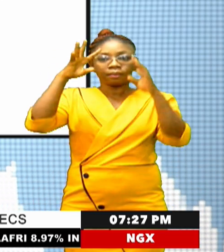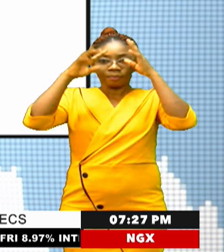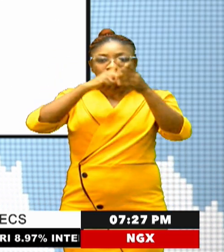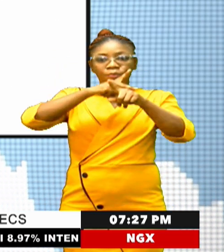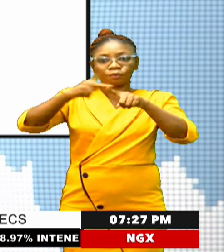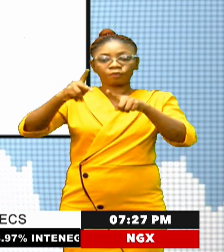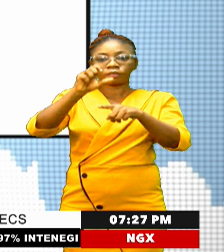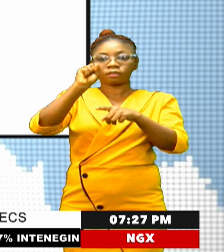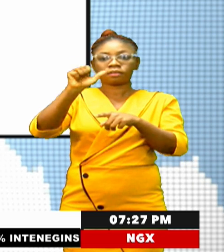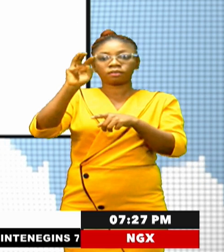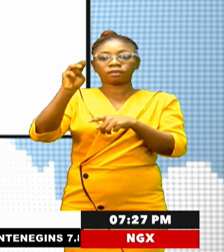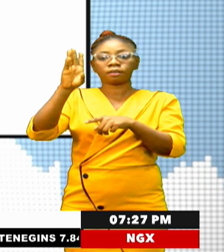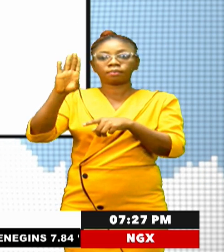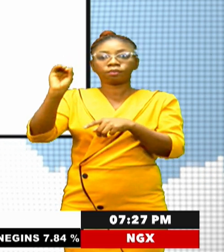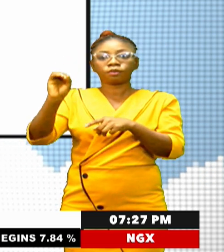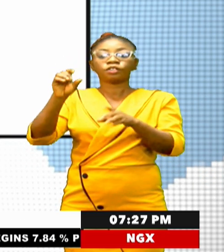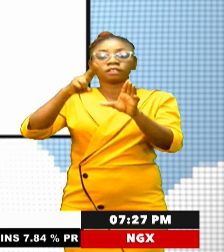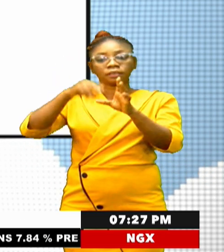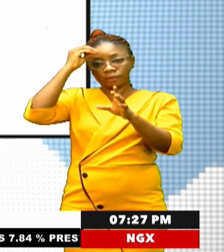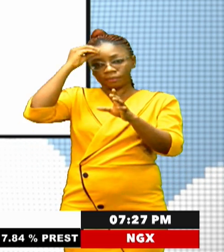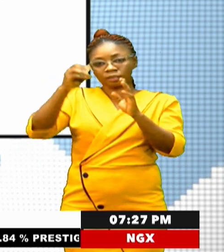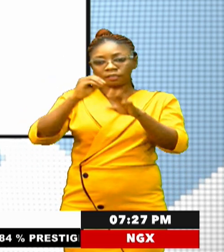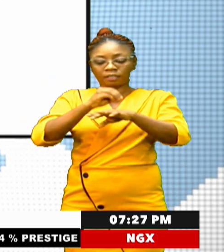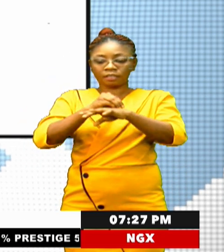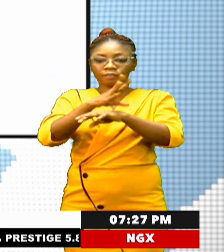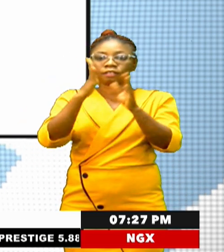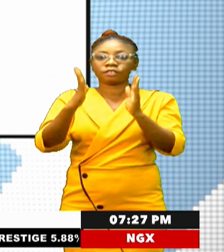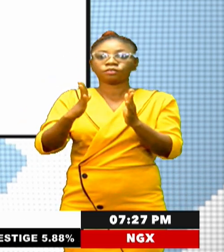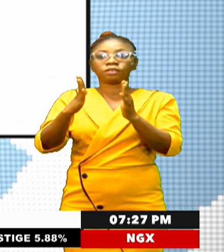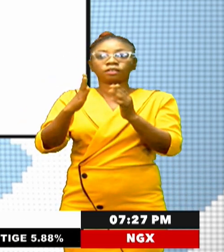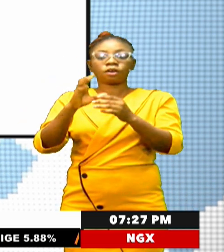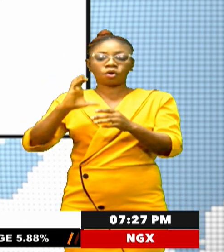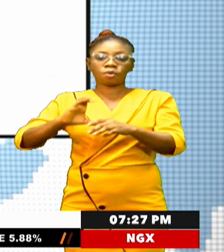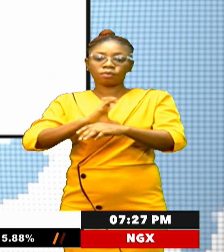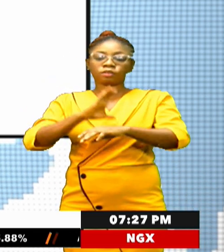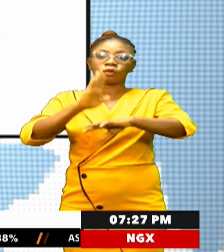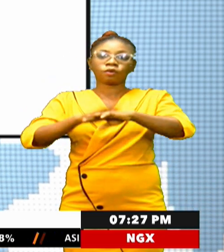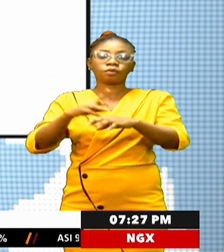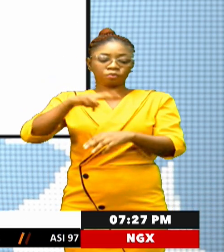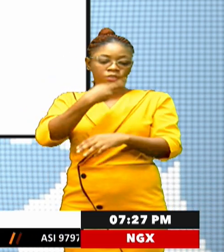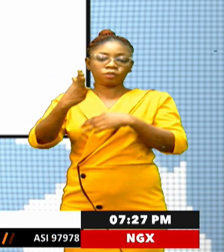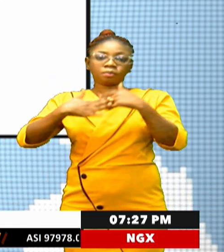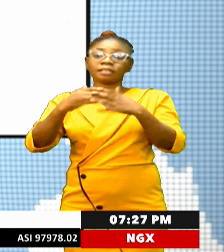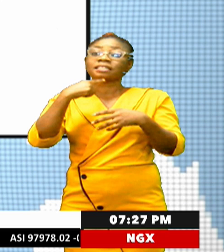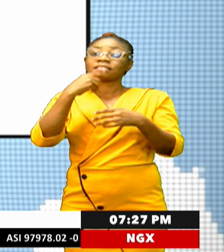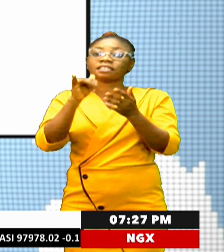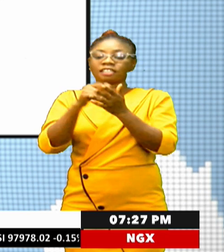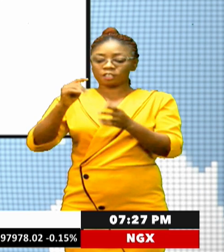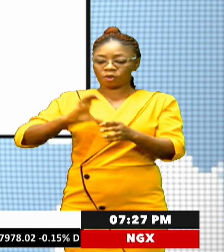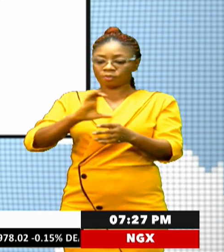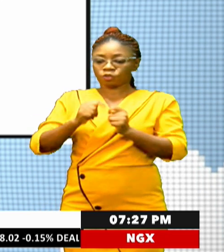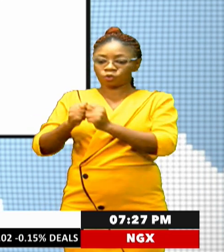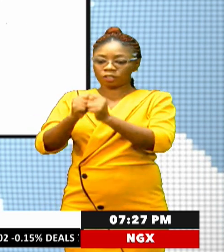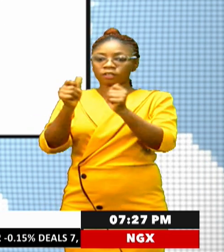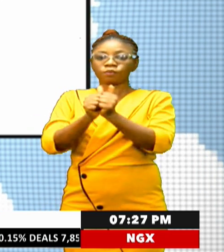Junaidu, Chairman, Advisory Committee on Religious Affairs, Sultanate Council, Sokoto, says the committee, in conjunction with the